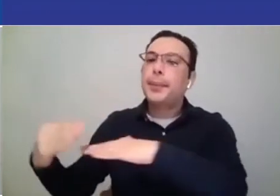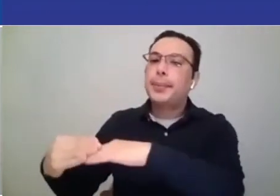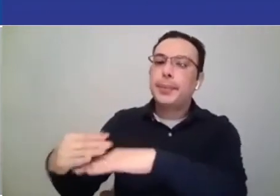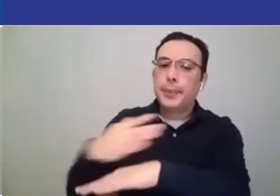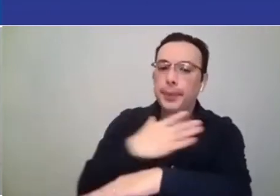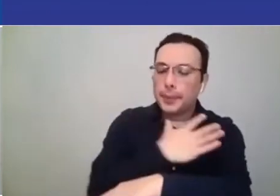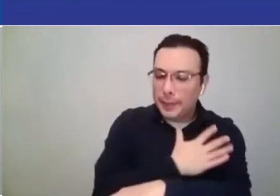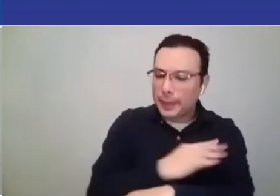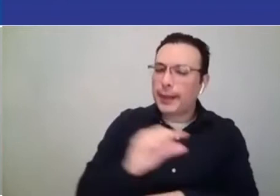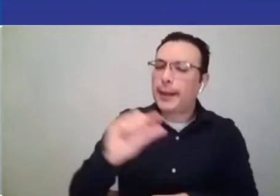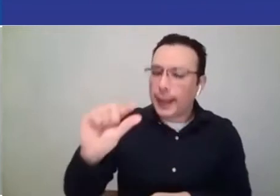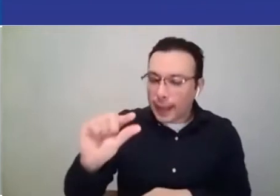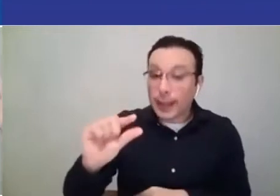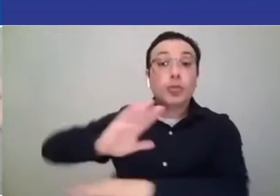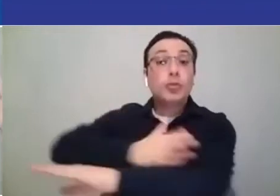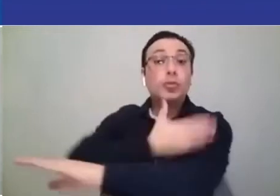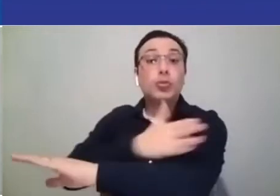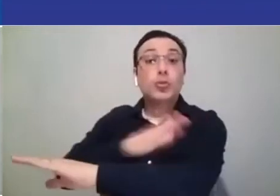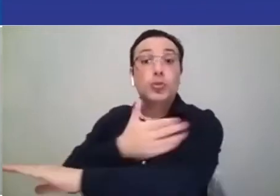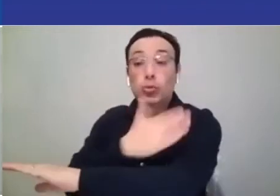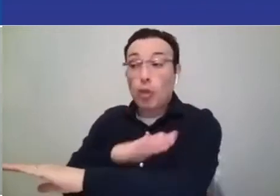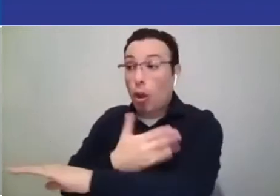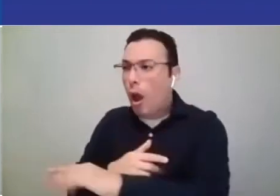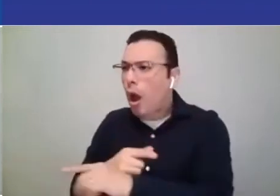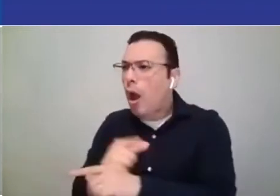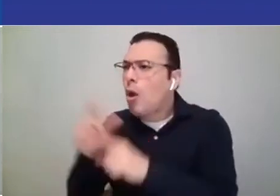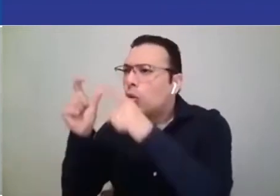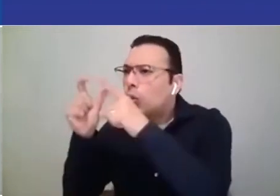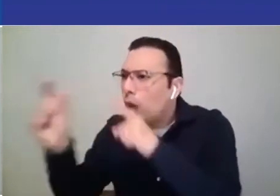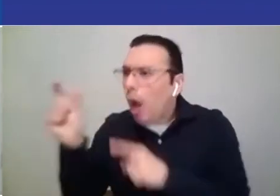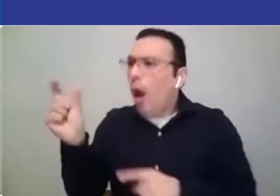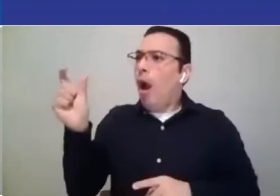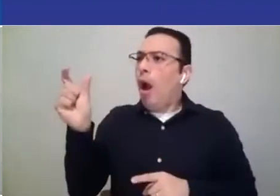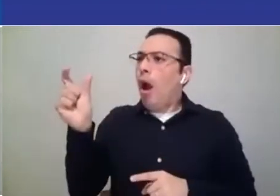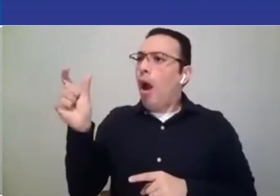in Sikhism, in Punjabi culture, even when,